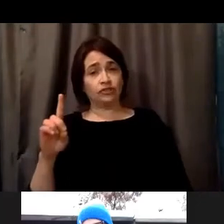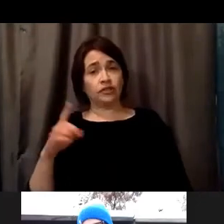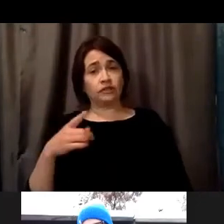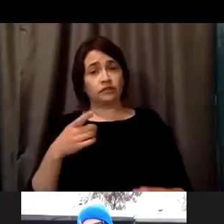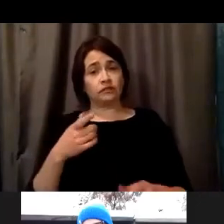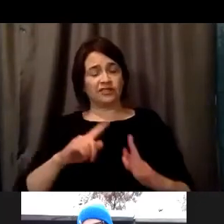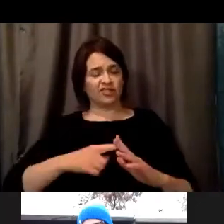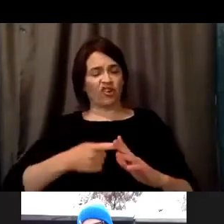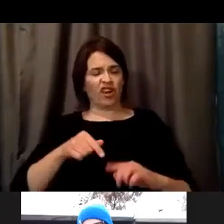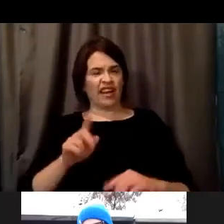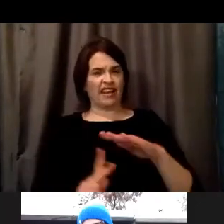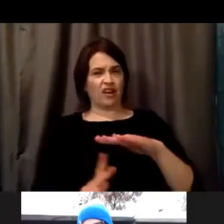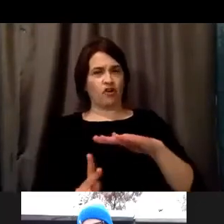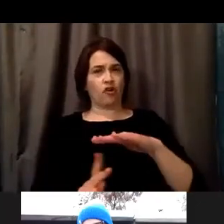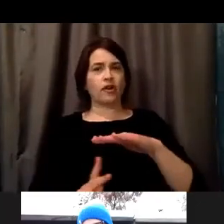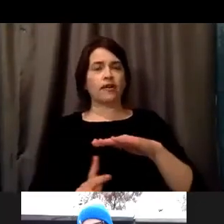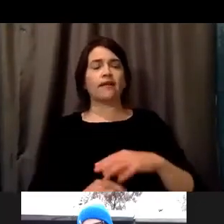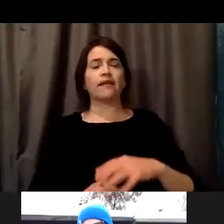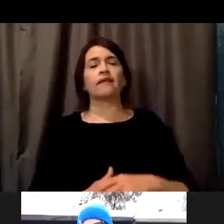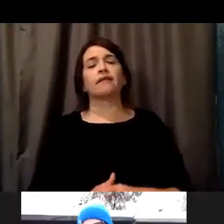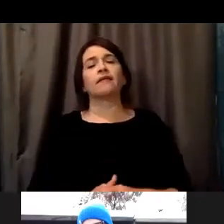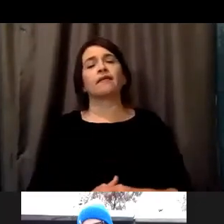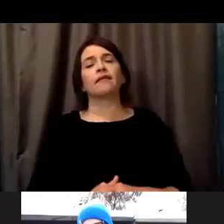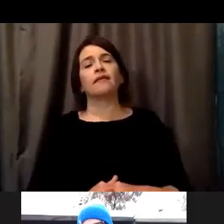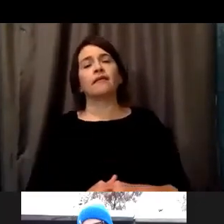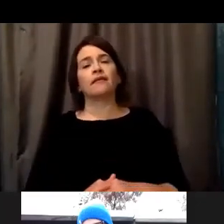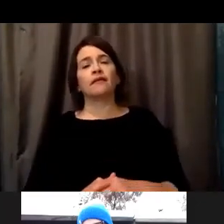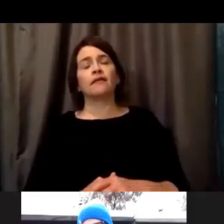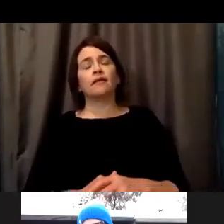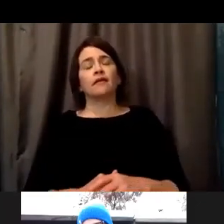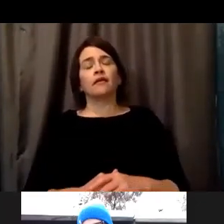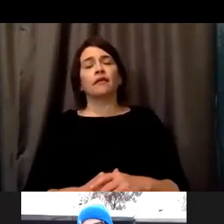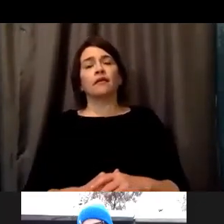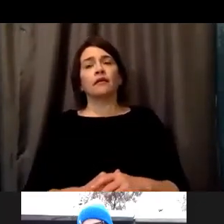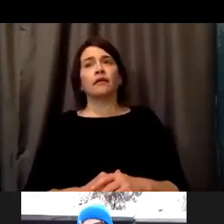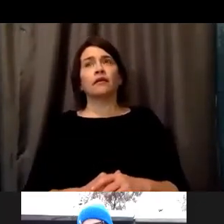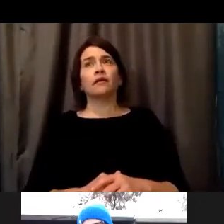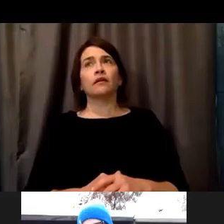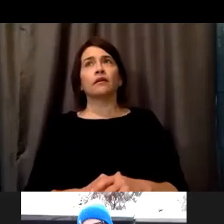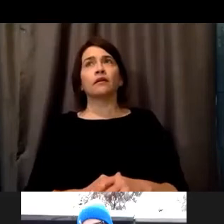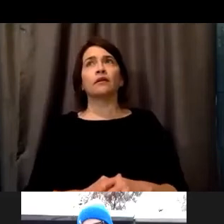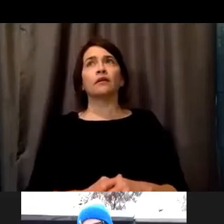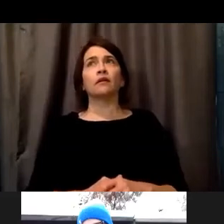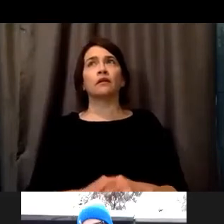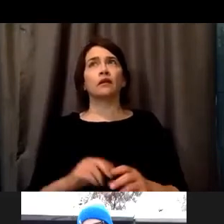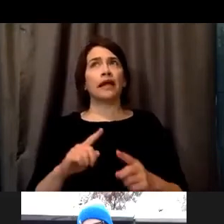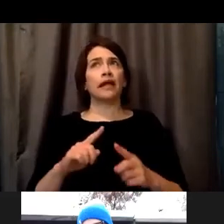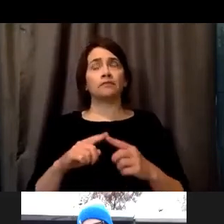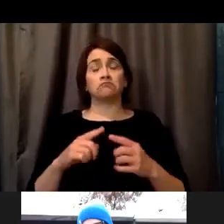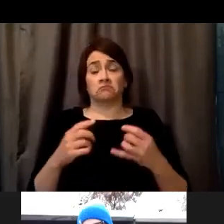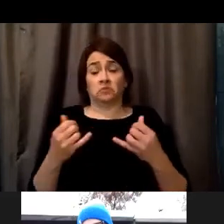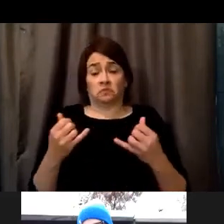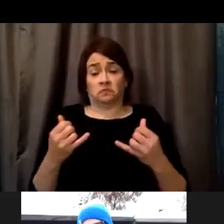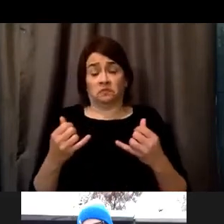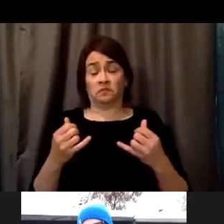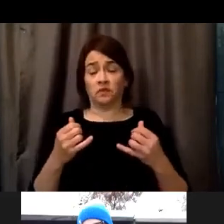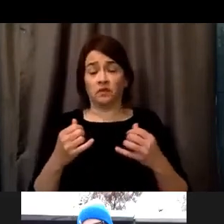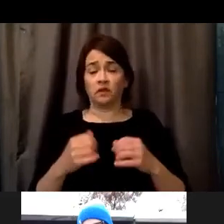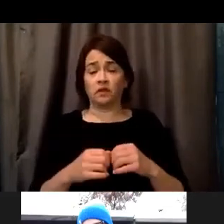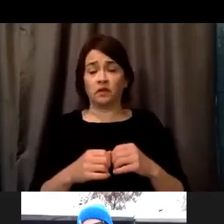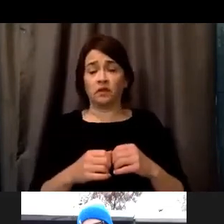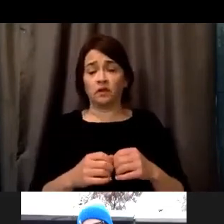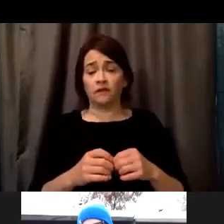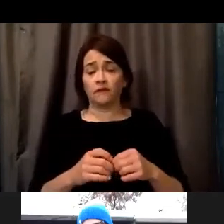this day, I give a lot of my my love and my